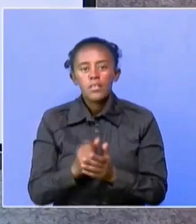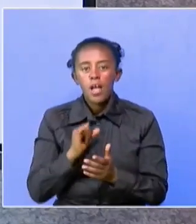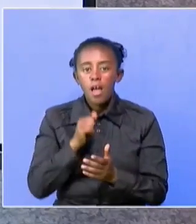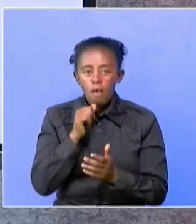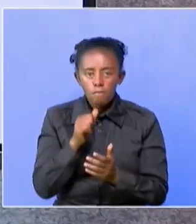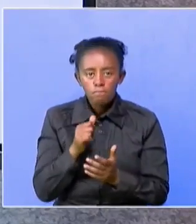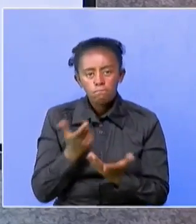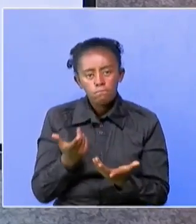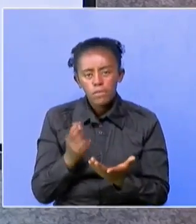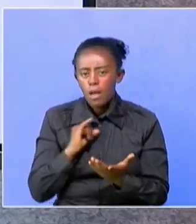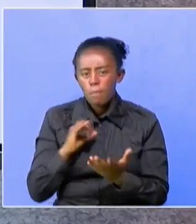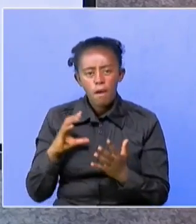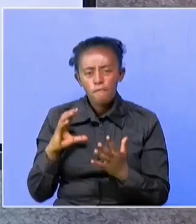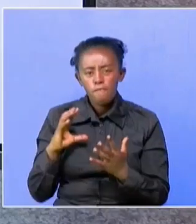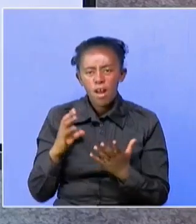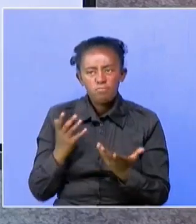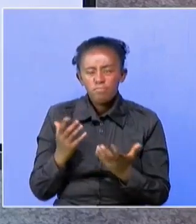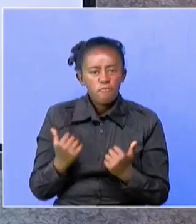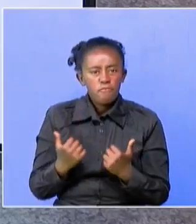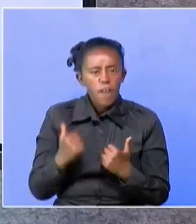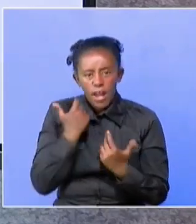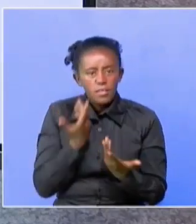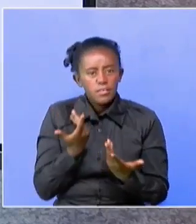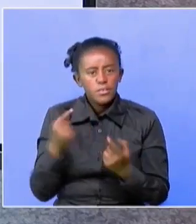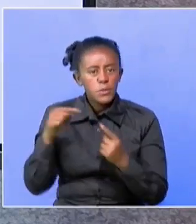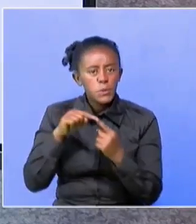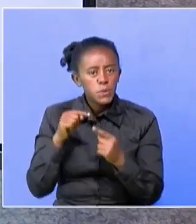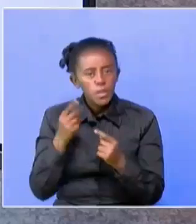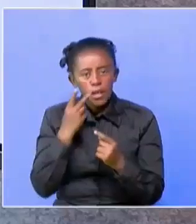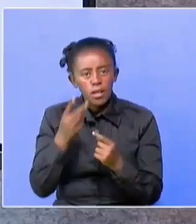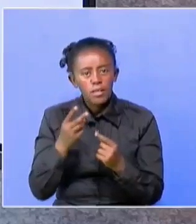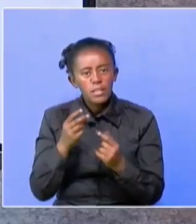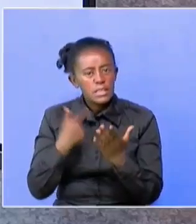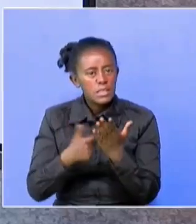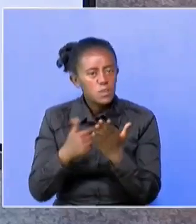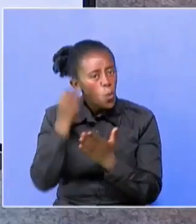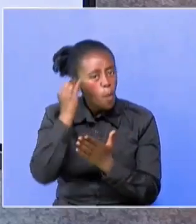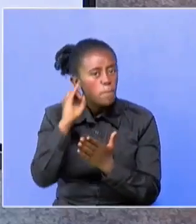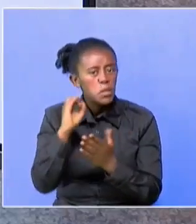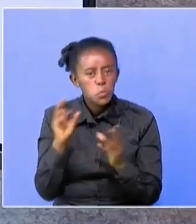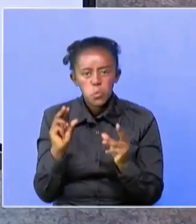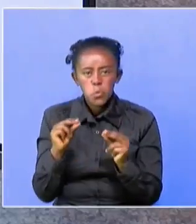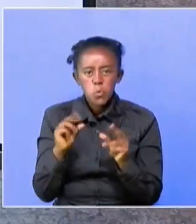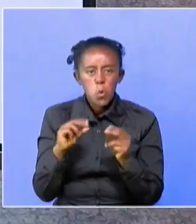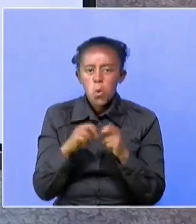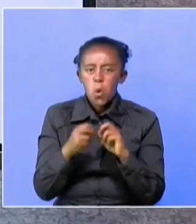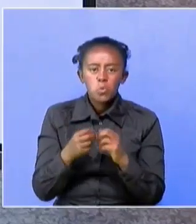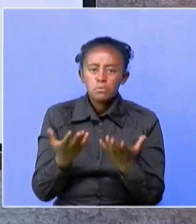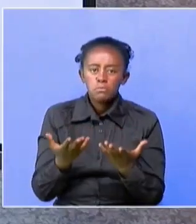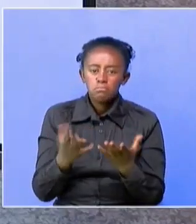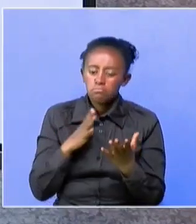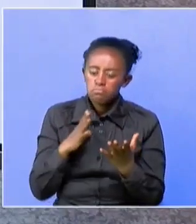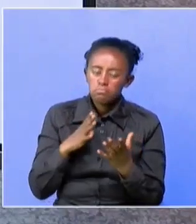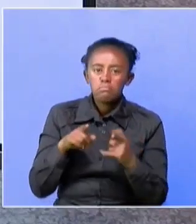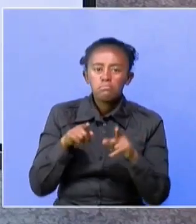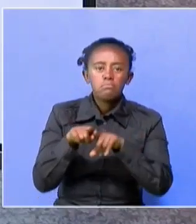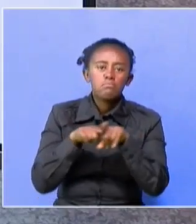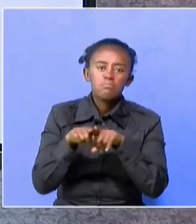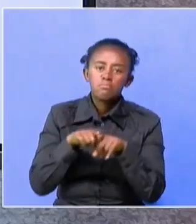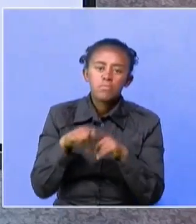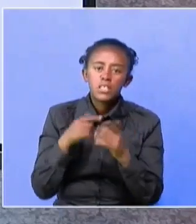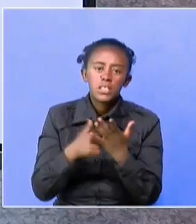I'm afraid to say no in this opinion. There's no doubt. In other words, there's no doubt. I agree on this